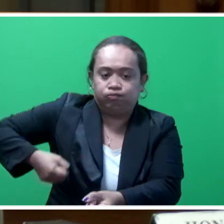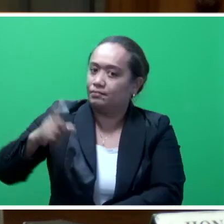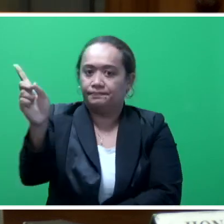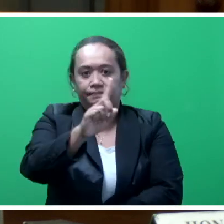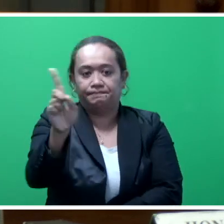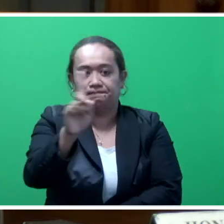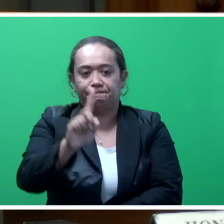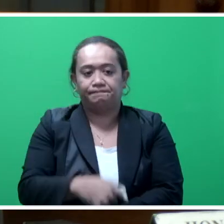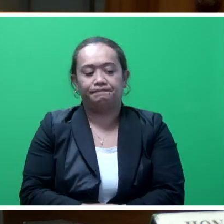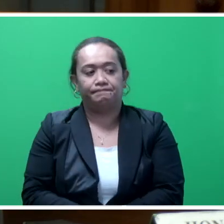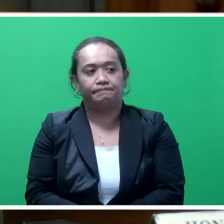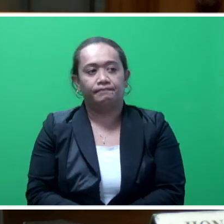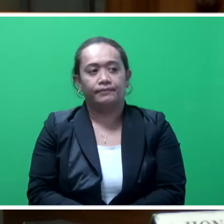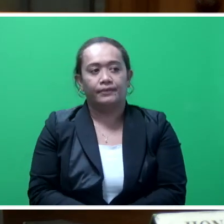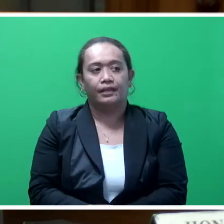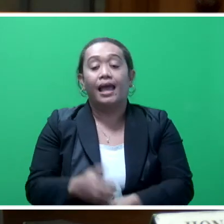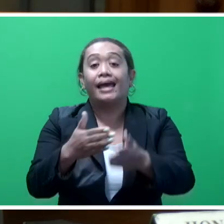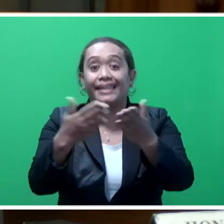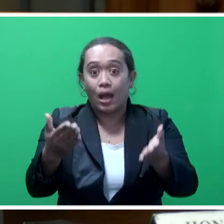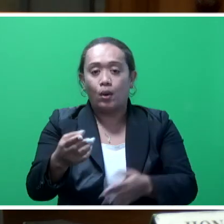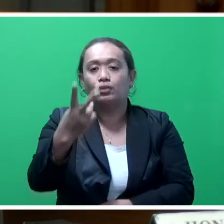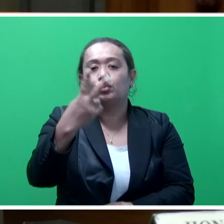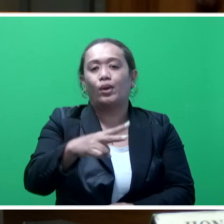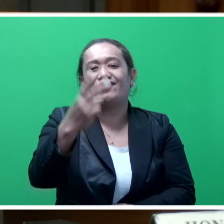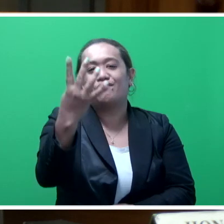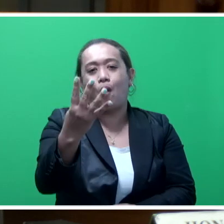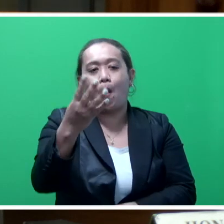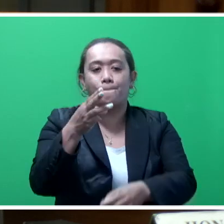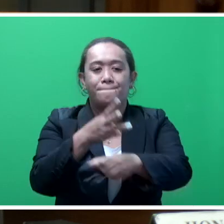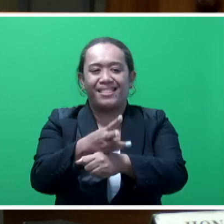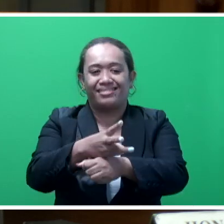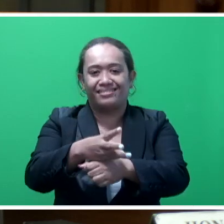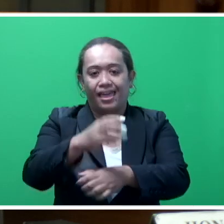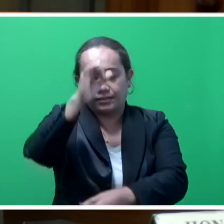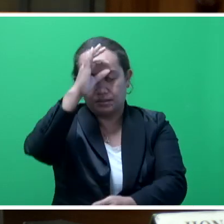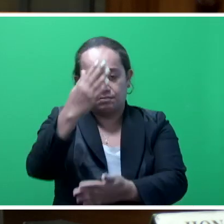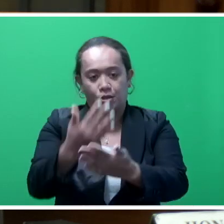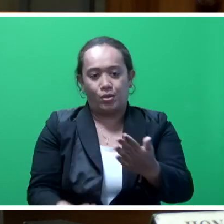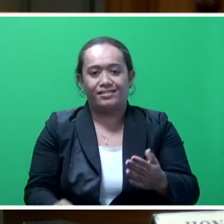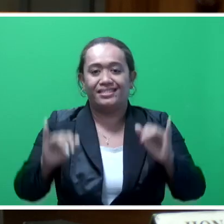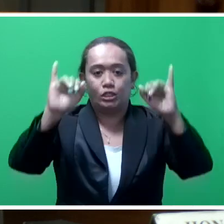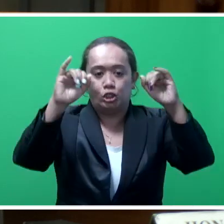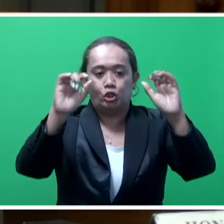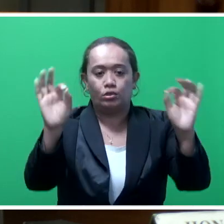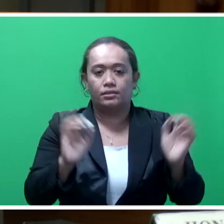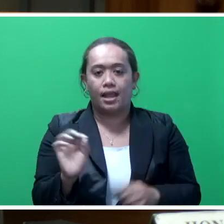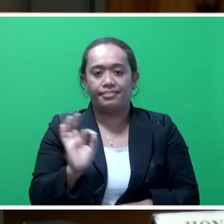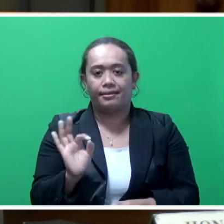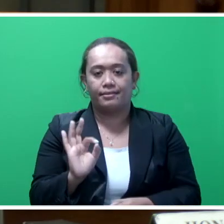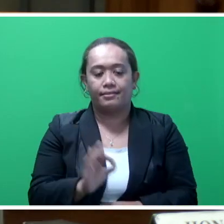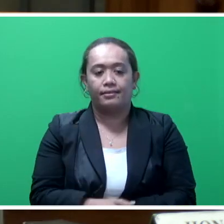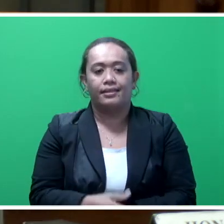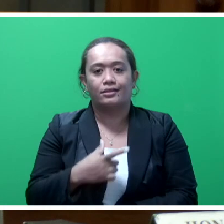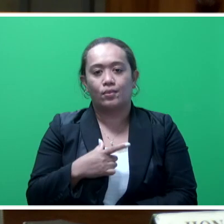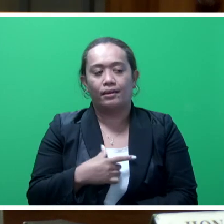about more than 24 months of experience. There is no issue. There are some farmers who psychologically they're stuck